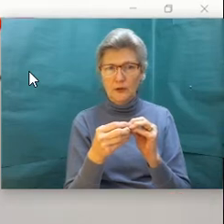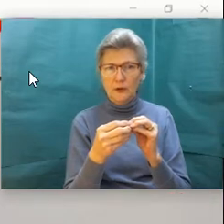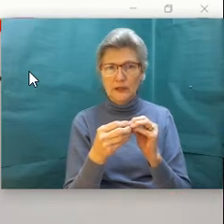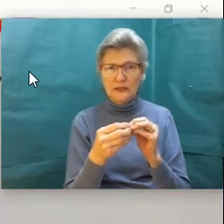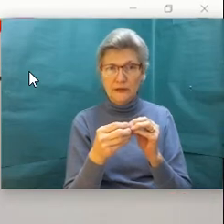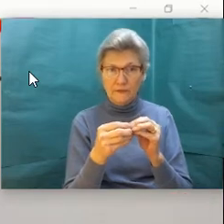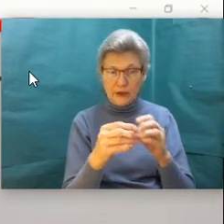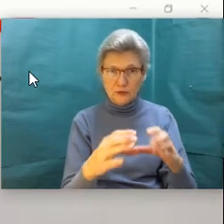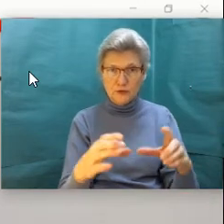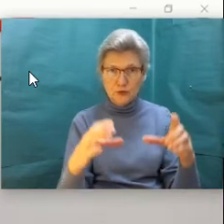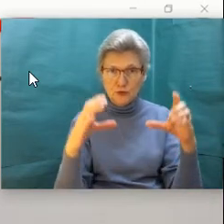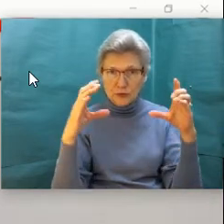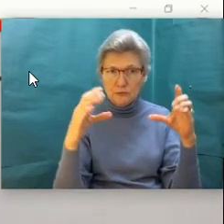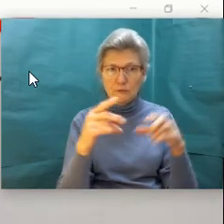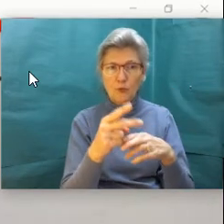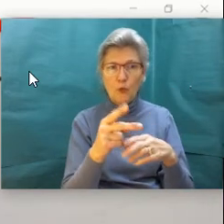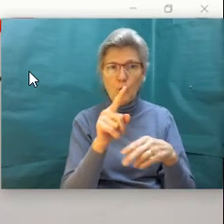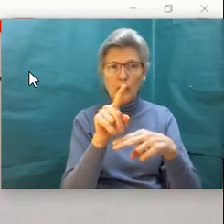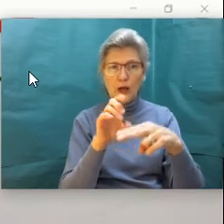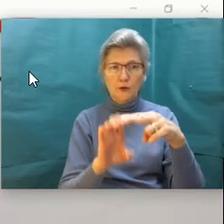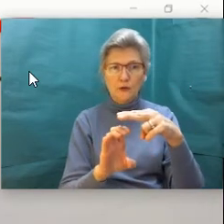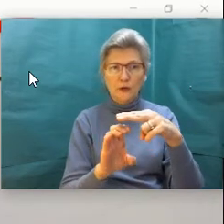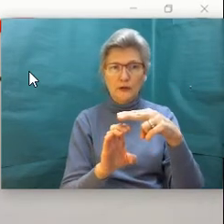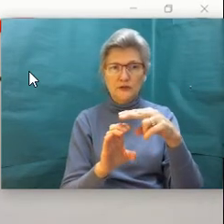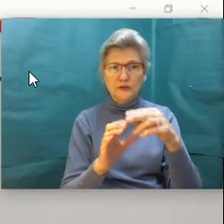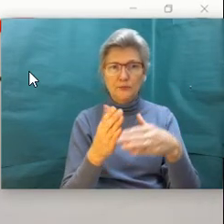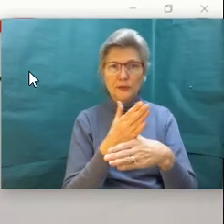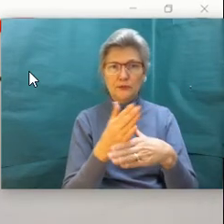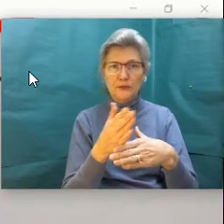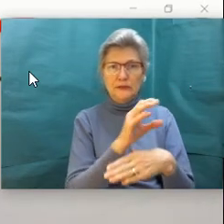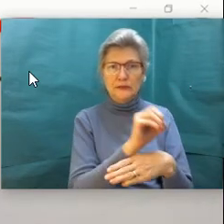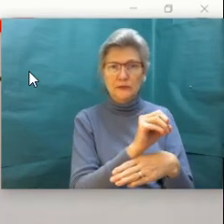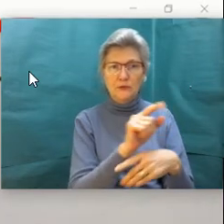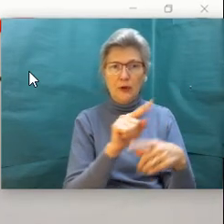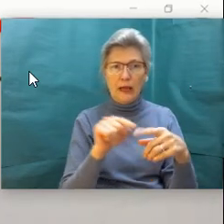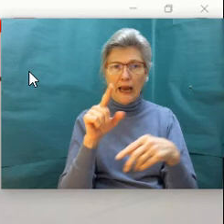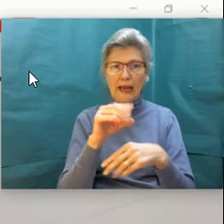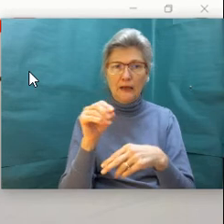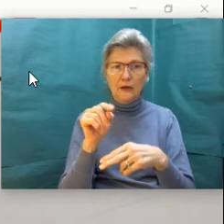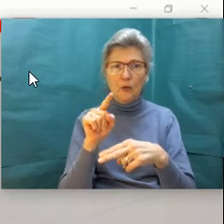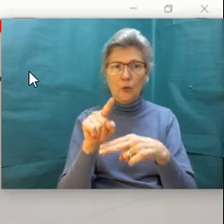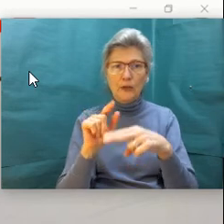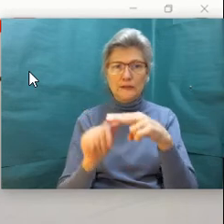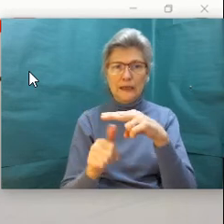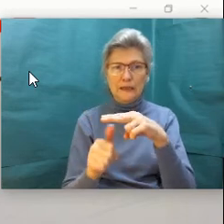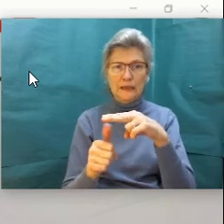in here, right, that 1/100th falls in between 0 and